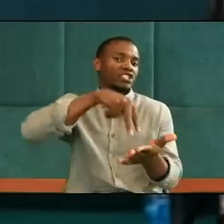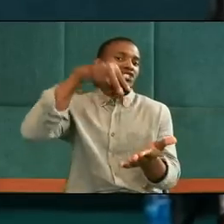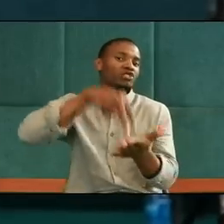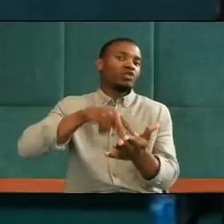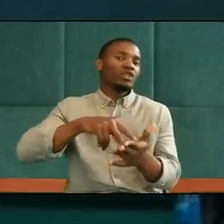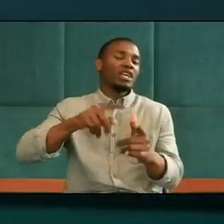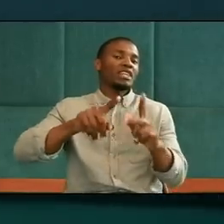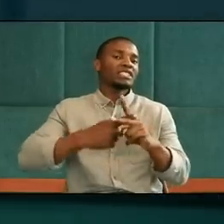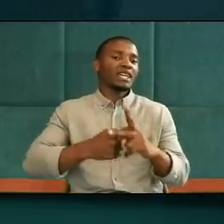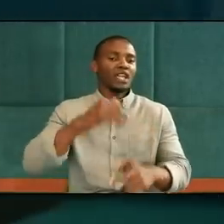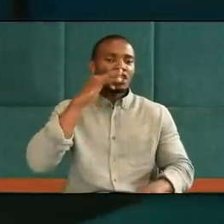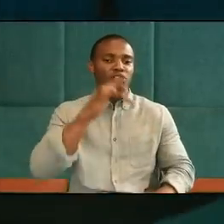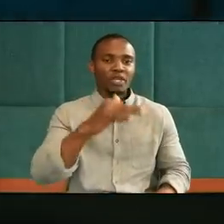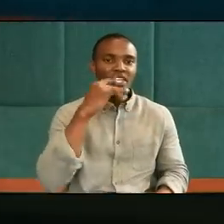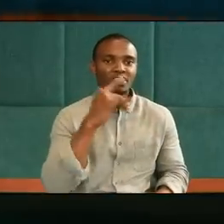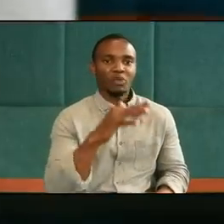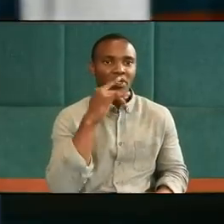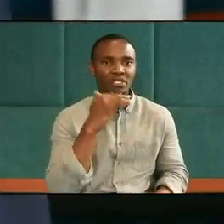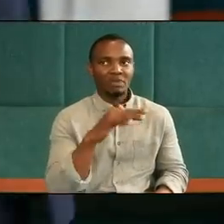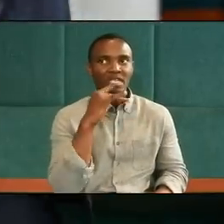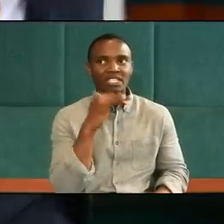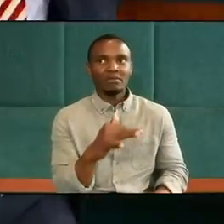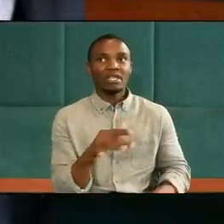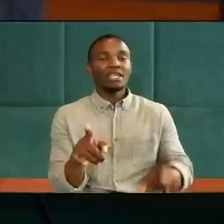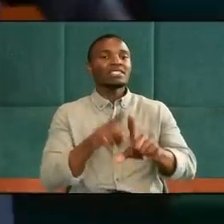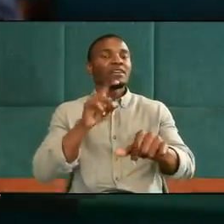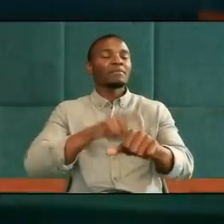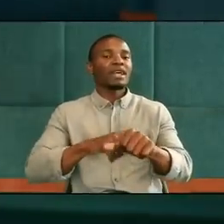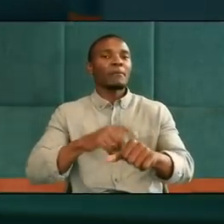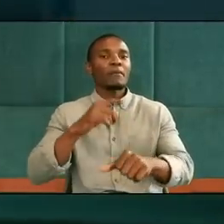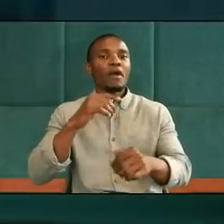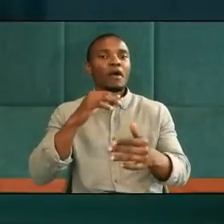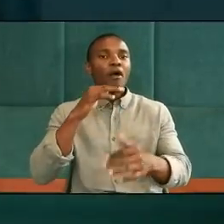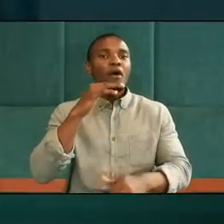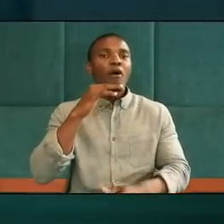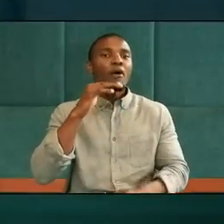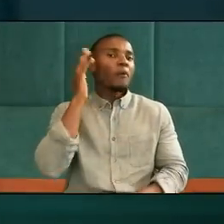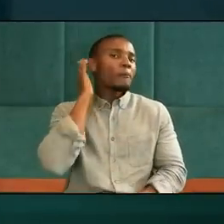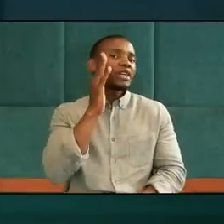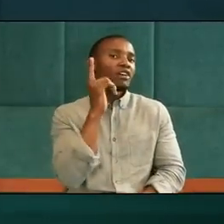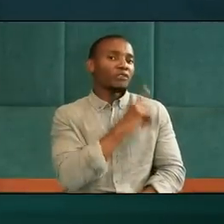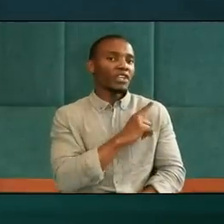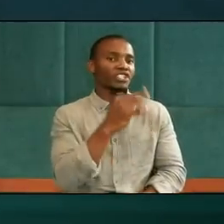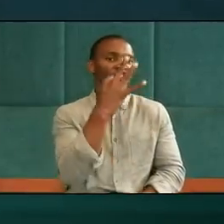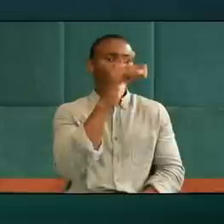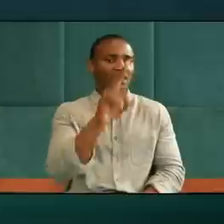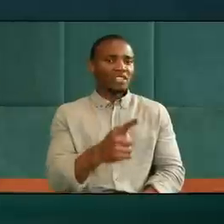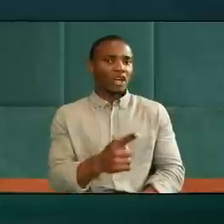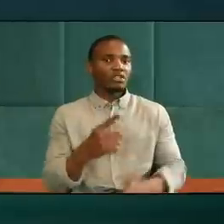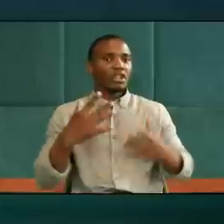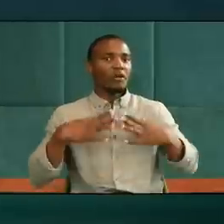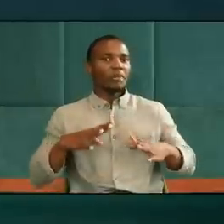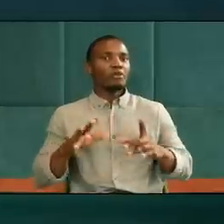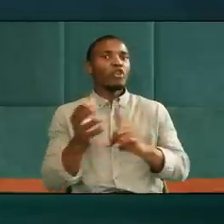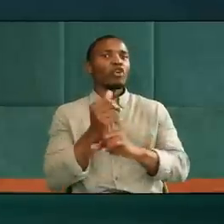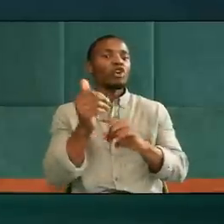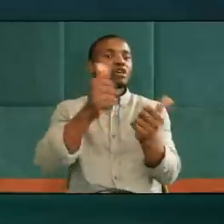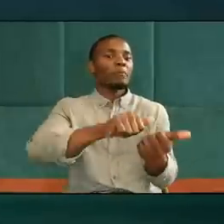crowd. And in the book of Acts says, when Peter was finished preaching, 3,000 people got baptized one